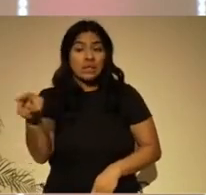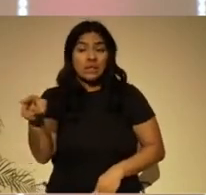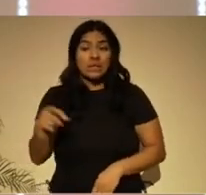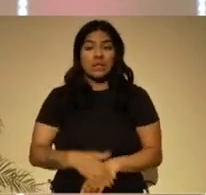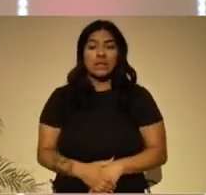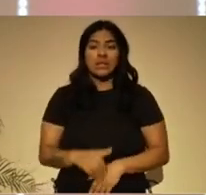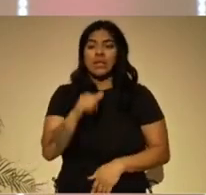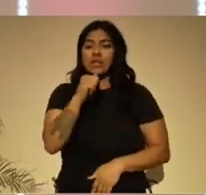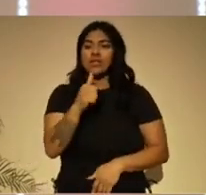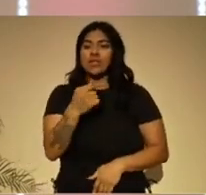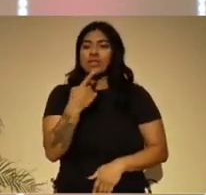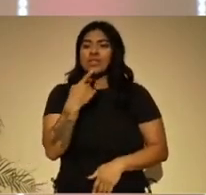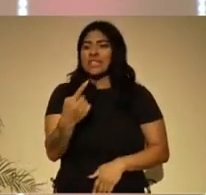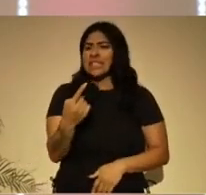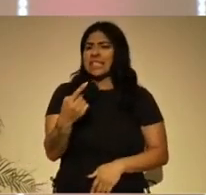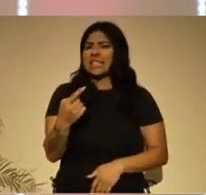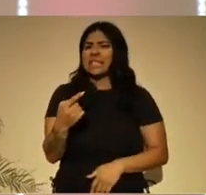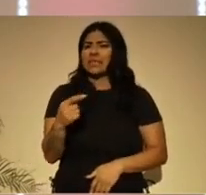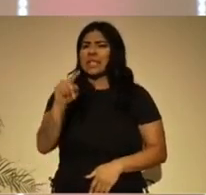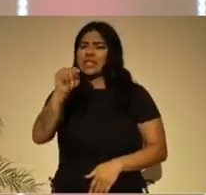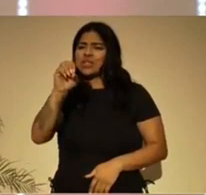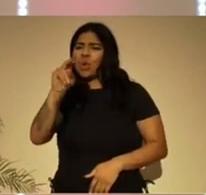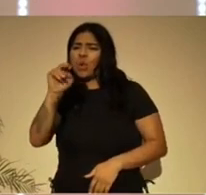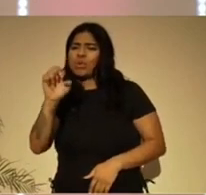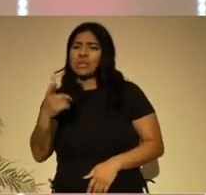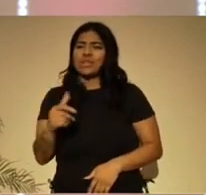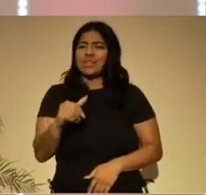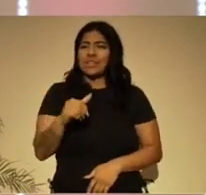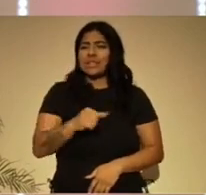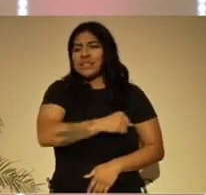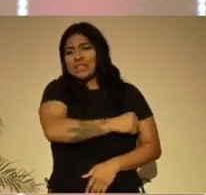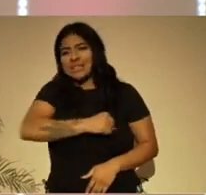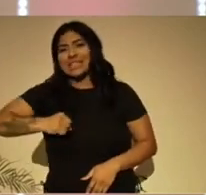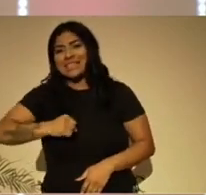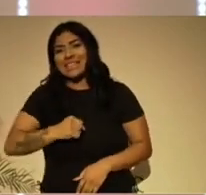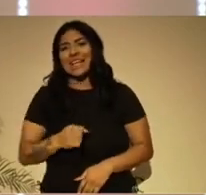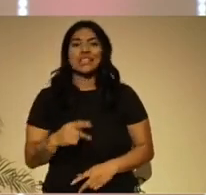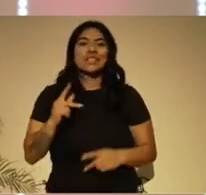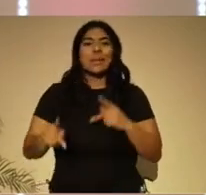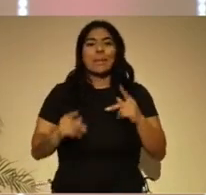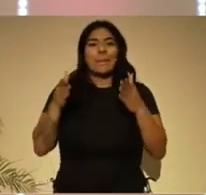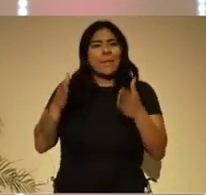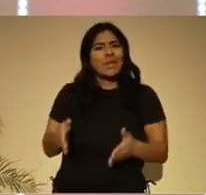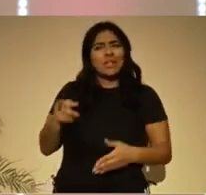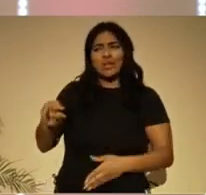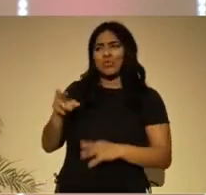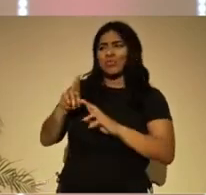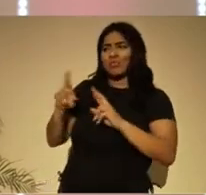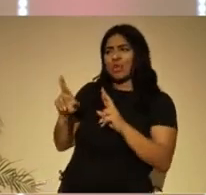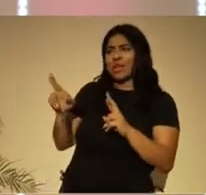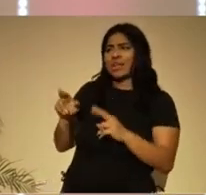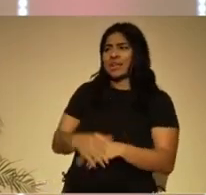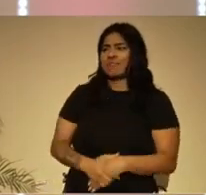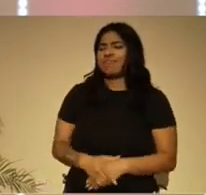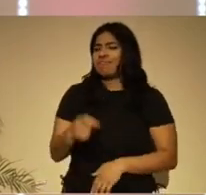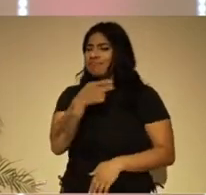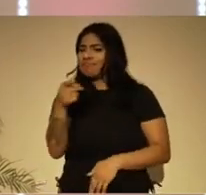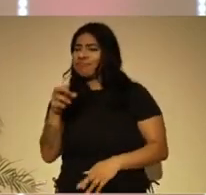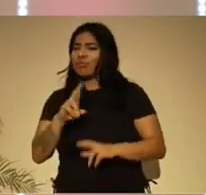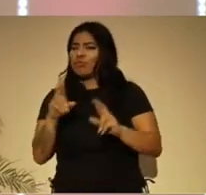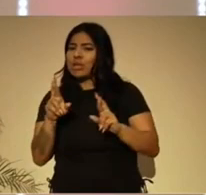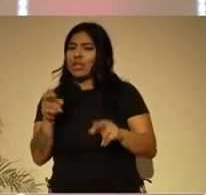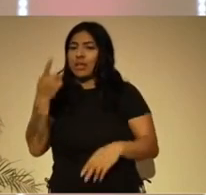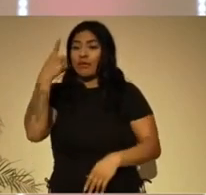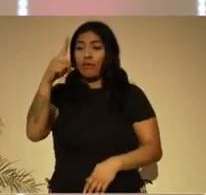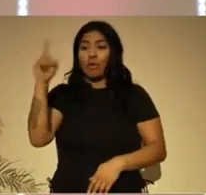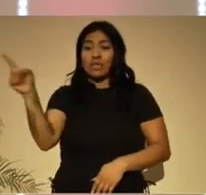You don't have to say it in that tone, but nudge the person next to you and say, are you ready